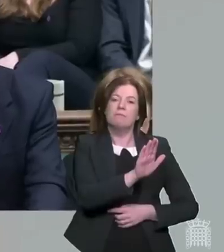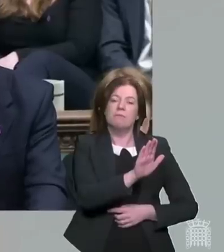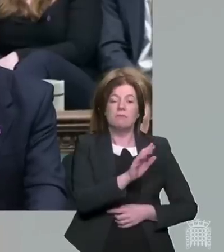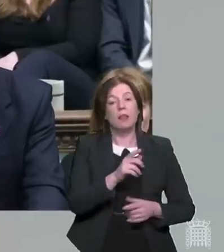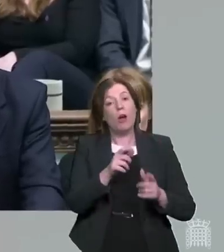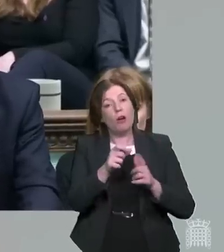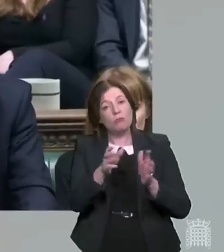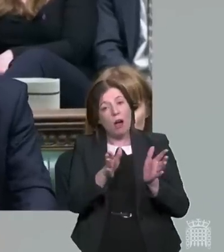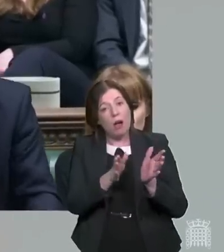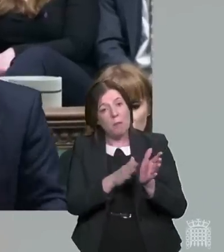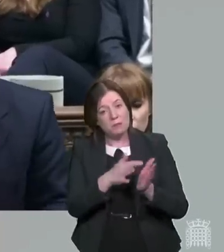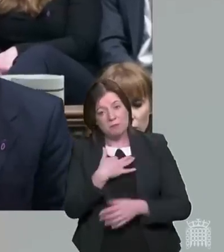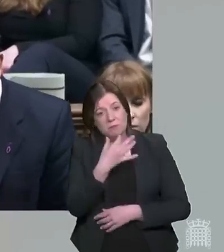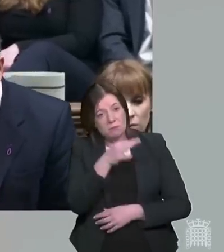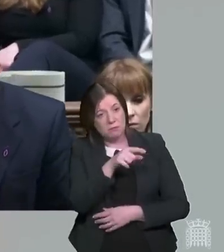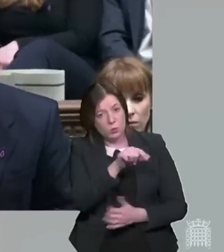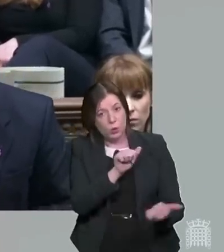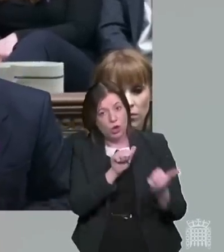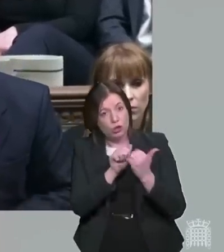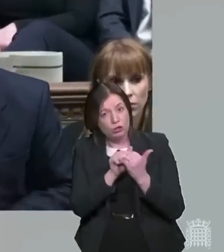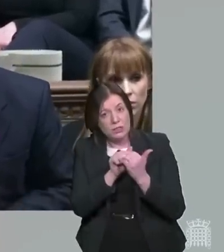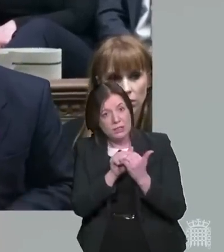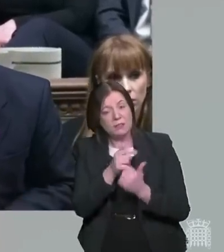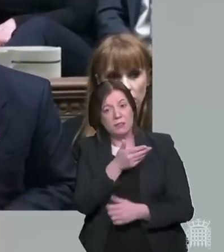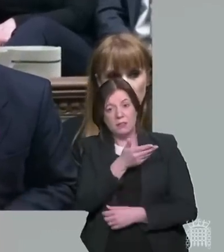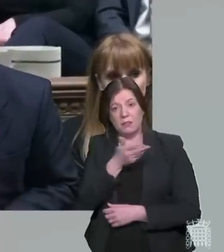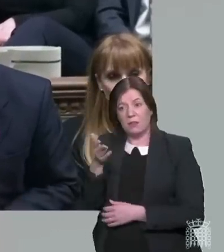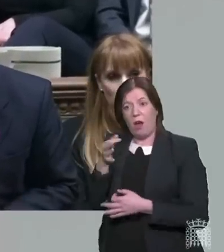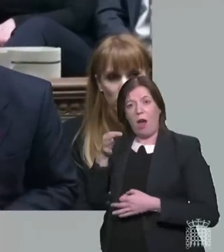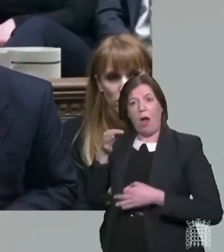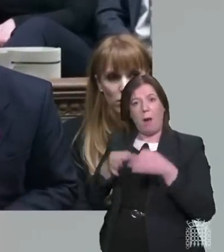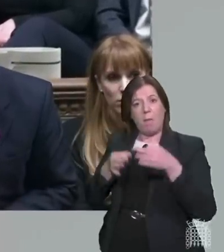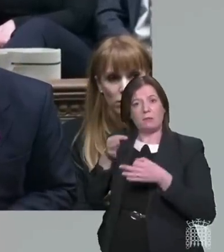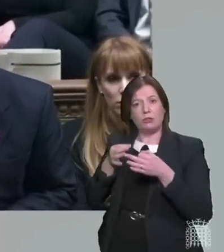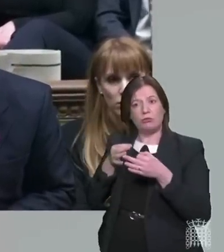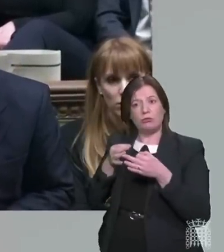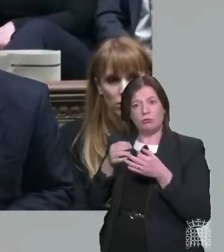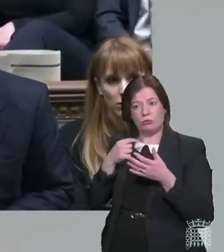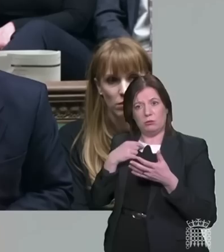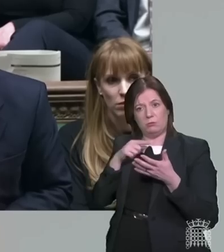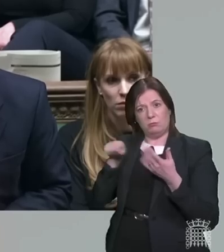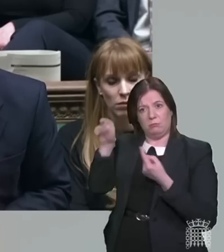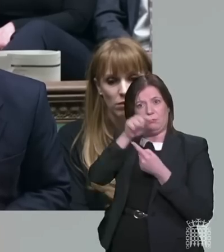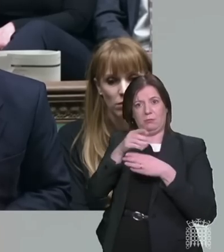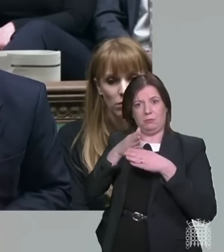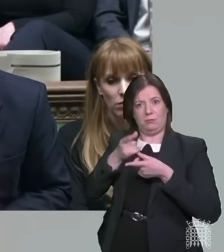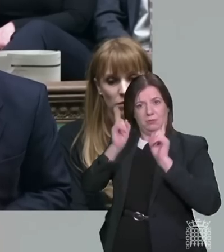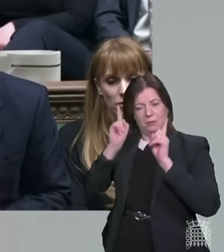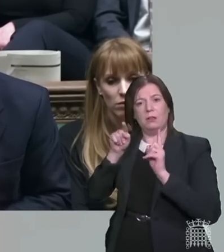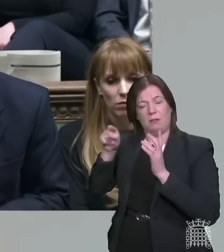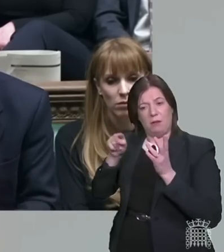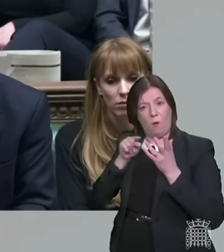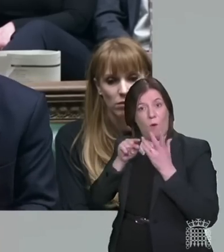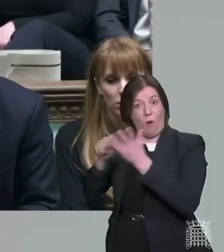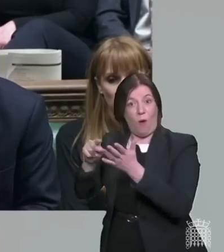Does the Prime Minister agree that any politician who seeks to avoid the taxes they owe in this country is not fit to